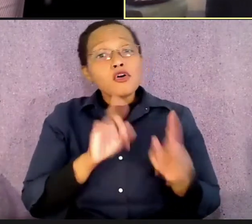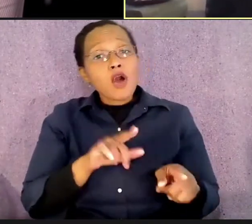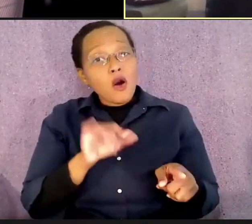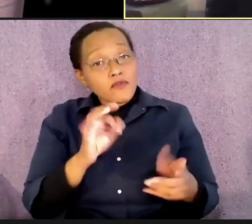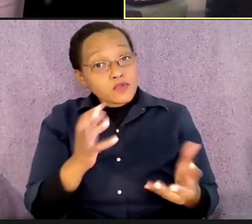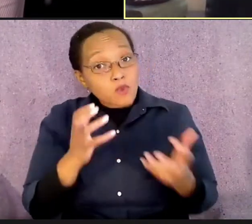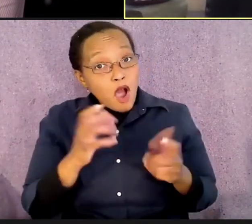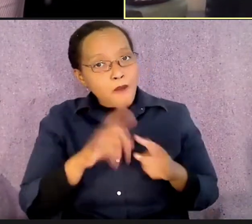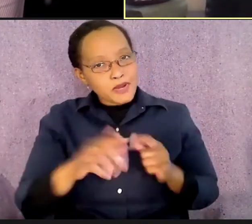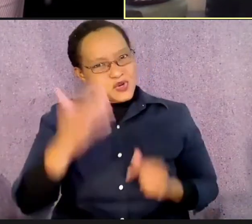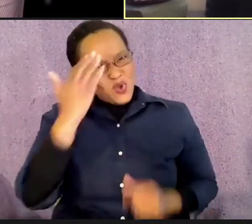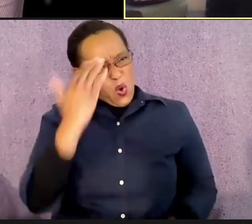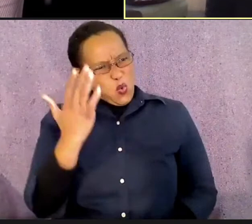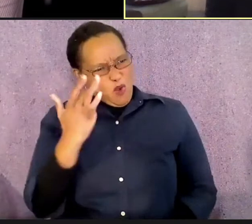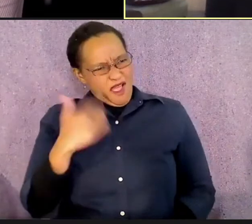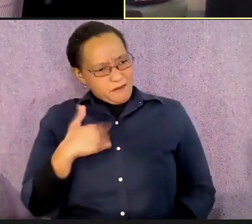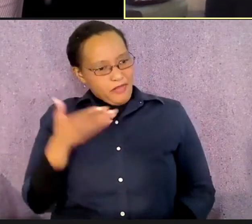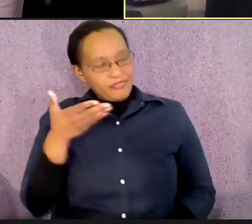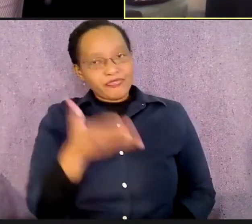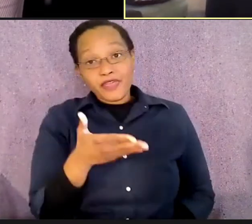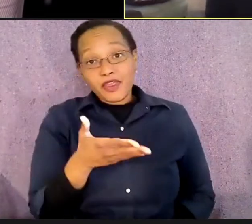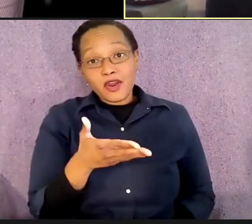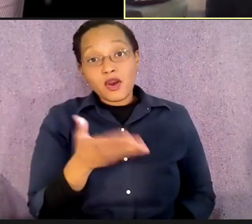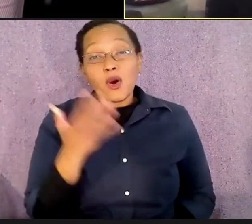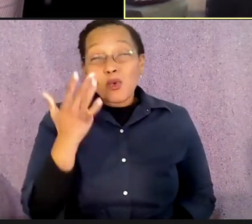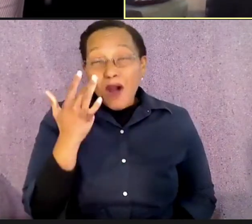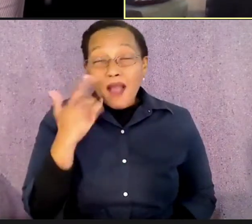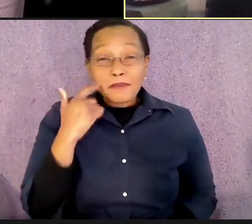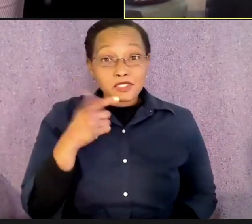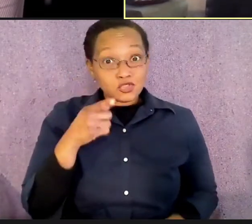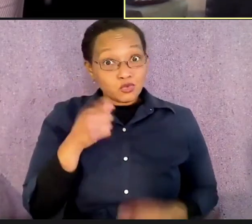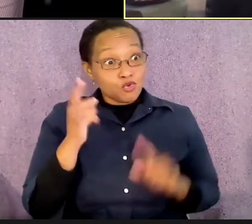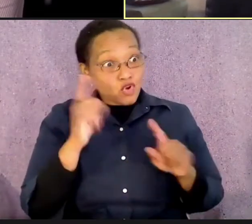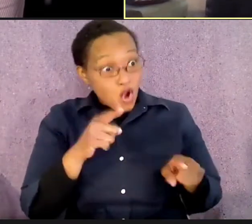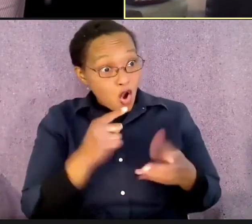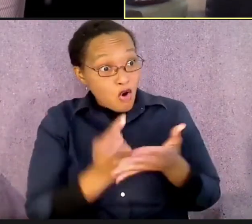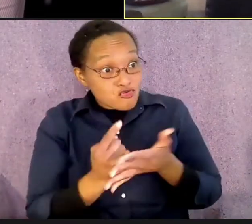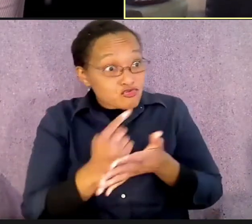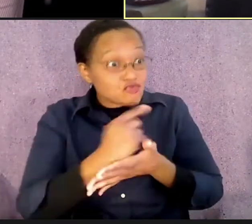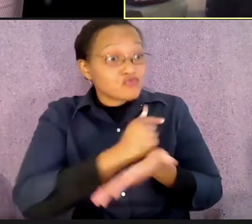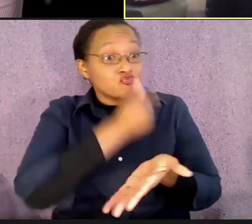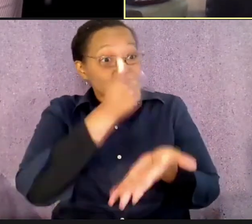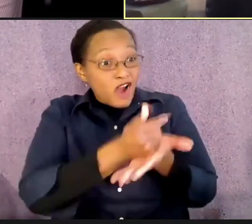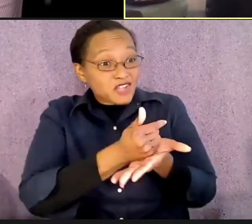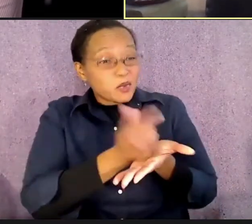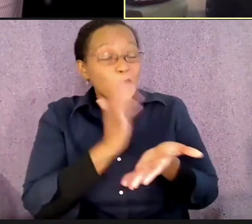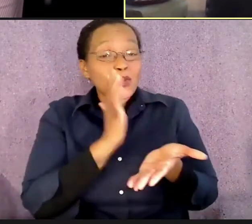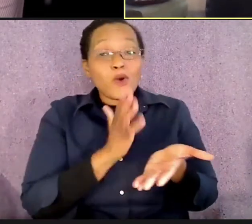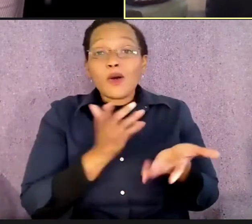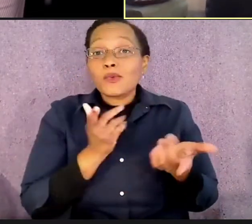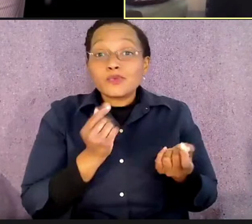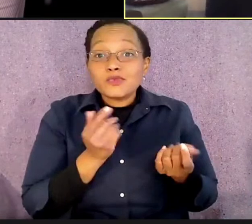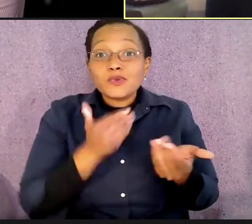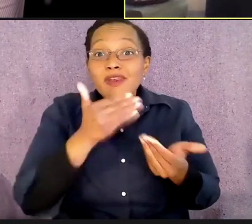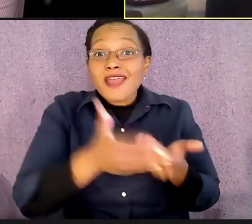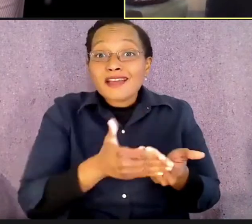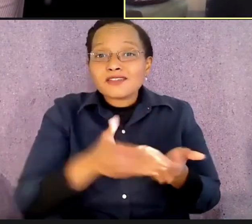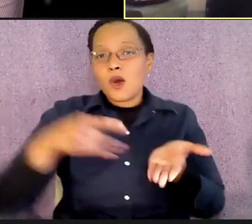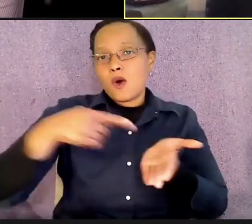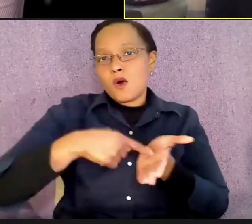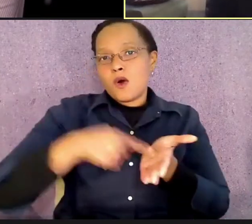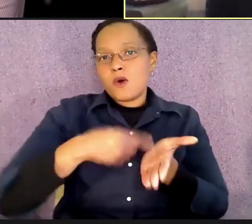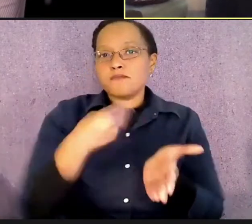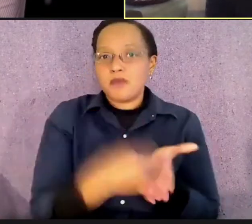is constructed now, you're probably going to end up owing a lot of money. And nobody goes into journalism to get rich, as far as I understand